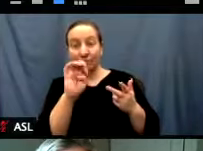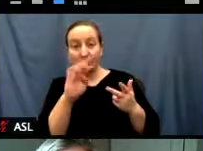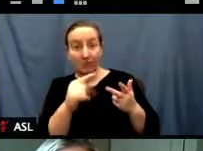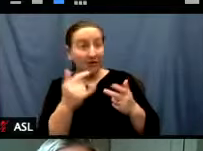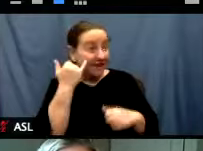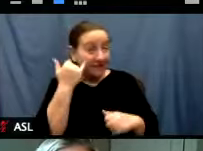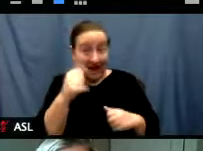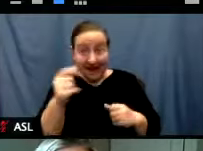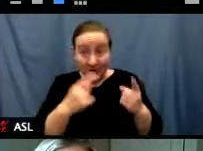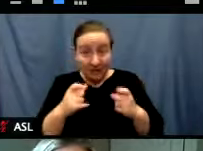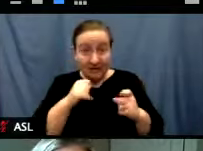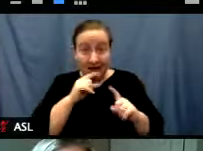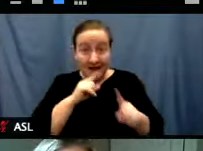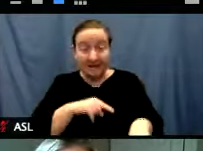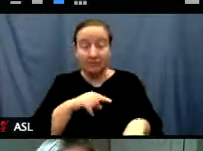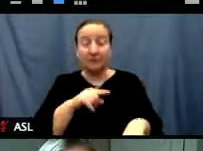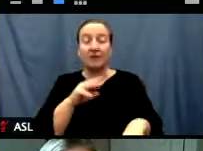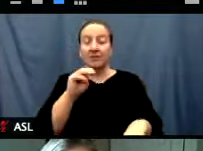please send them to